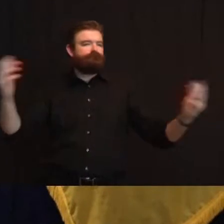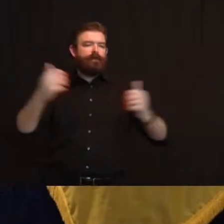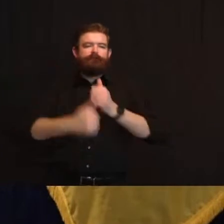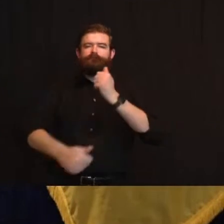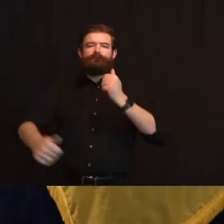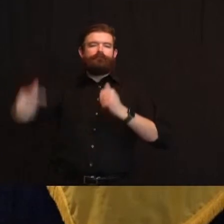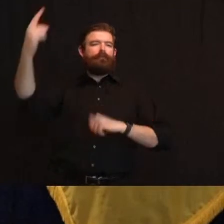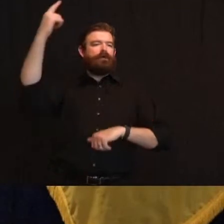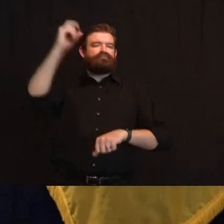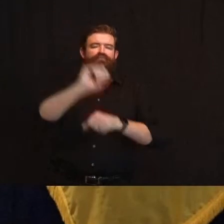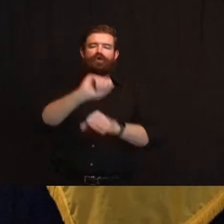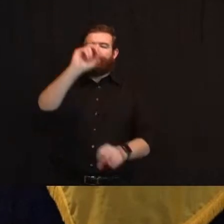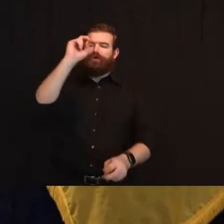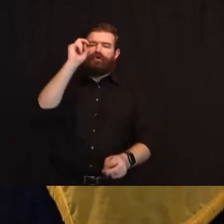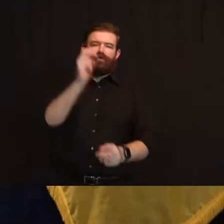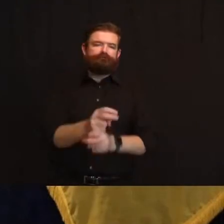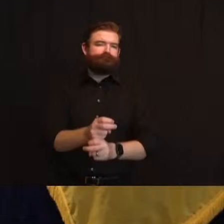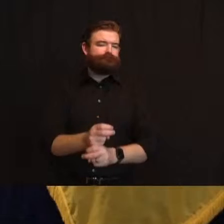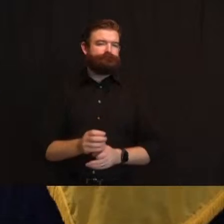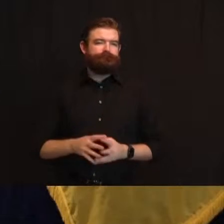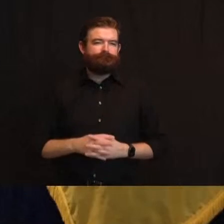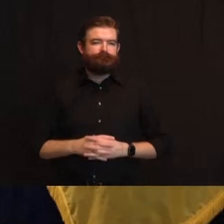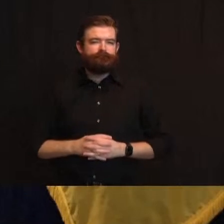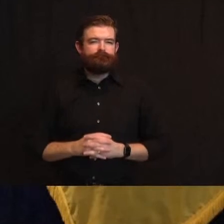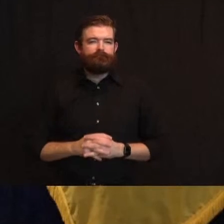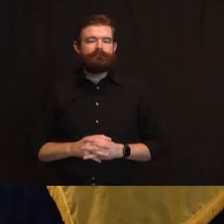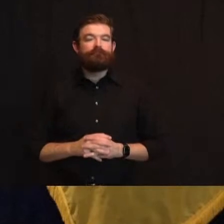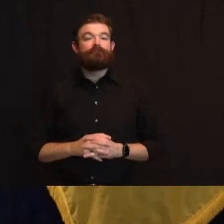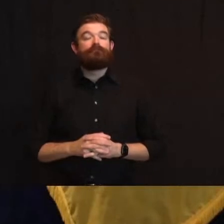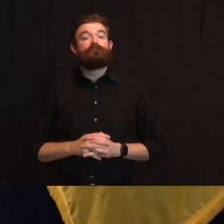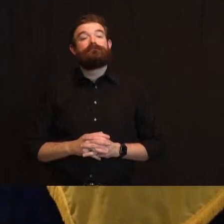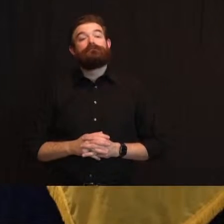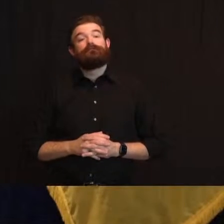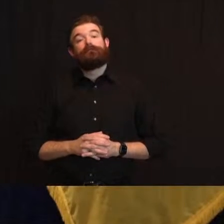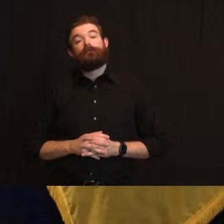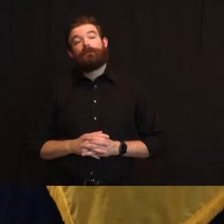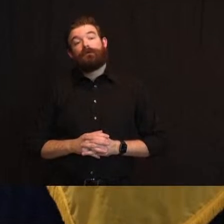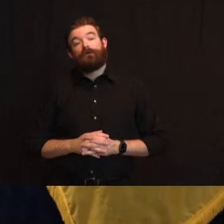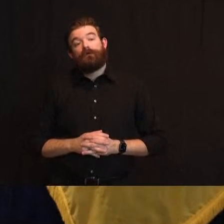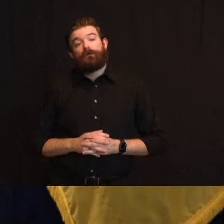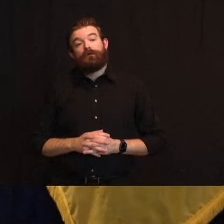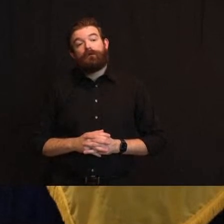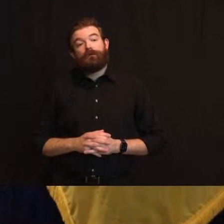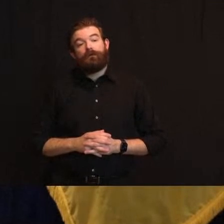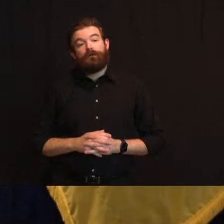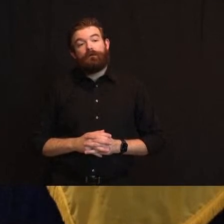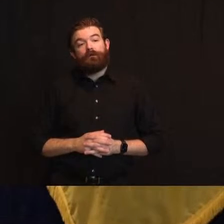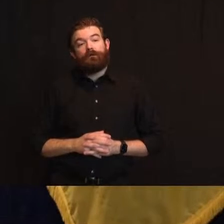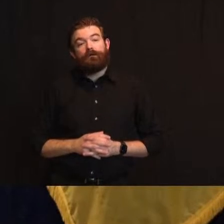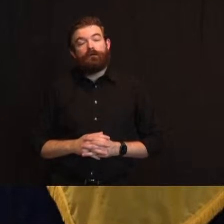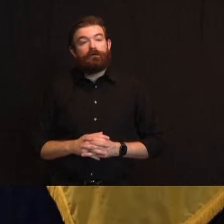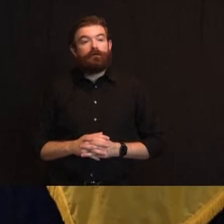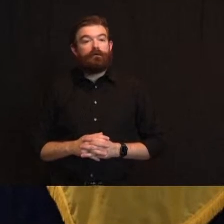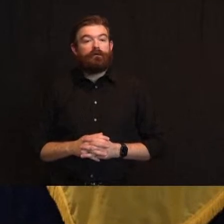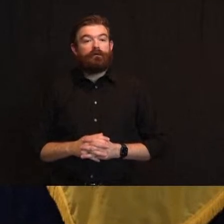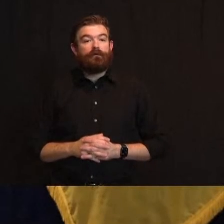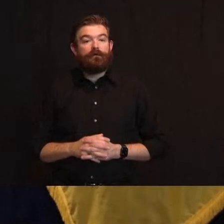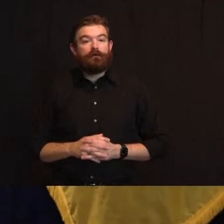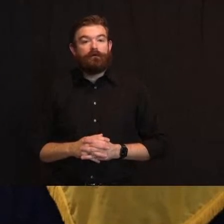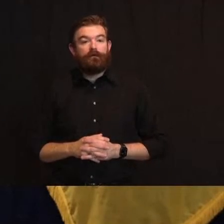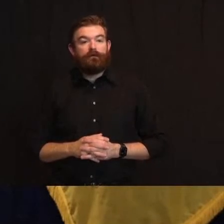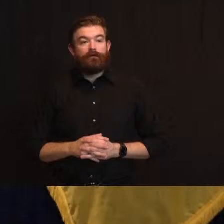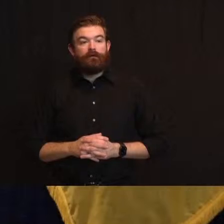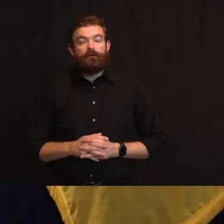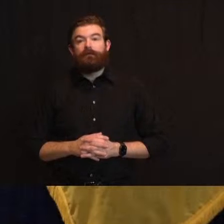an understatement, including a transition from one federal administration to another. But the folks that we deal with and Judy deals